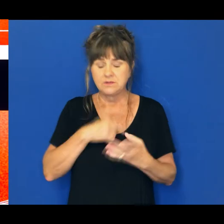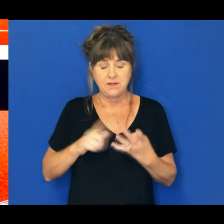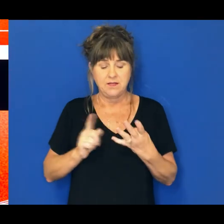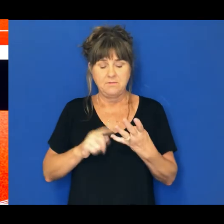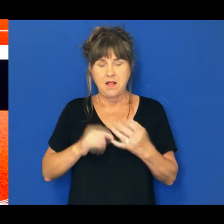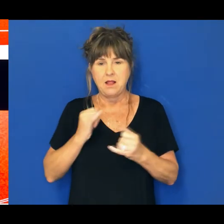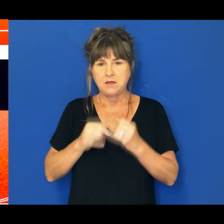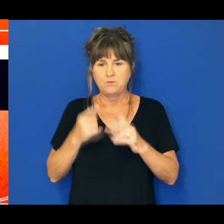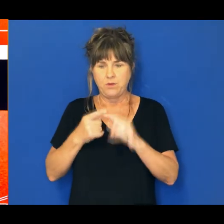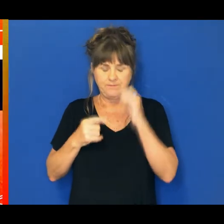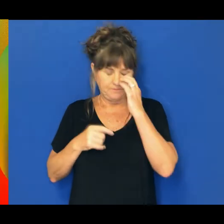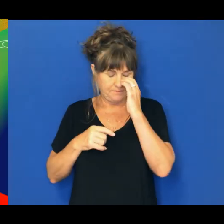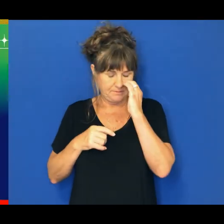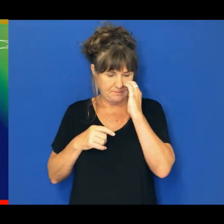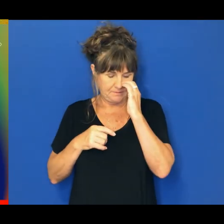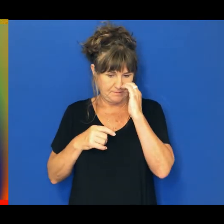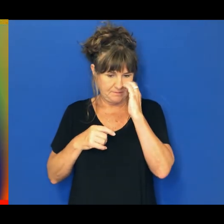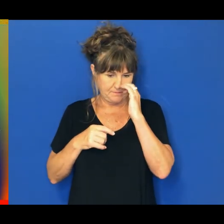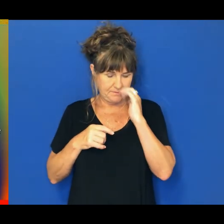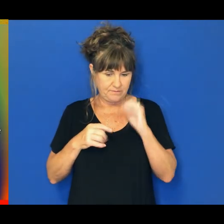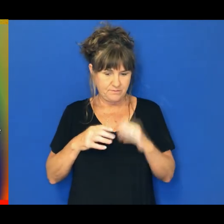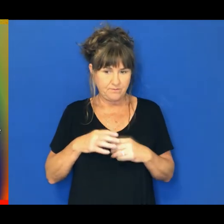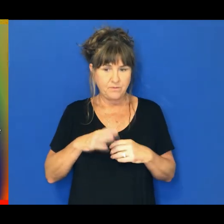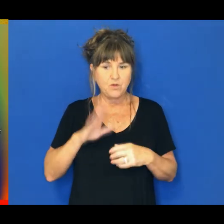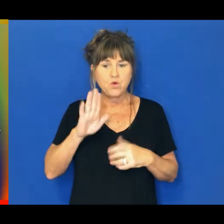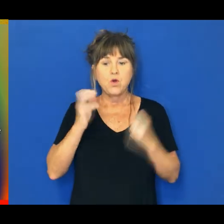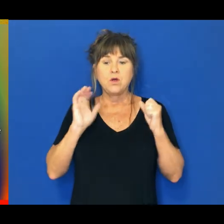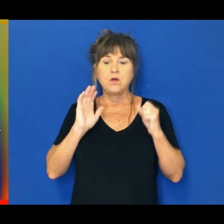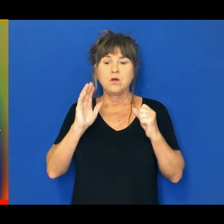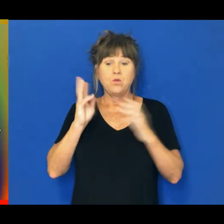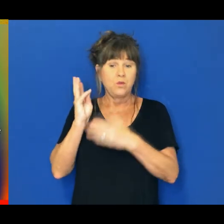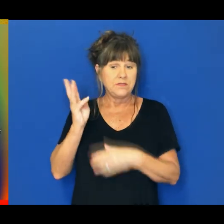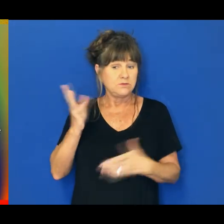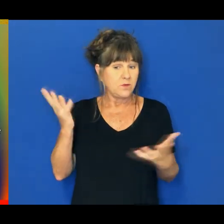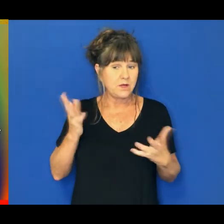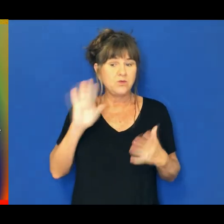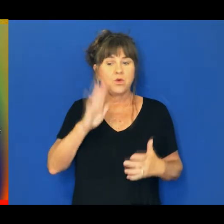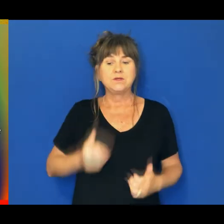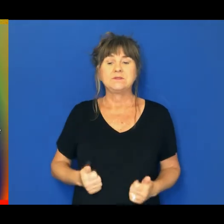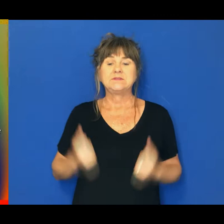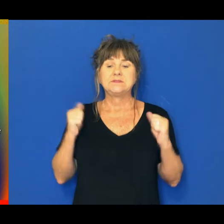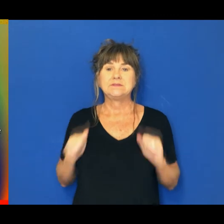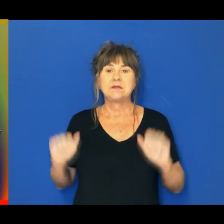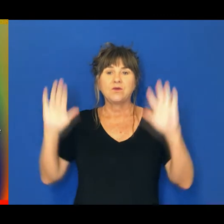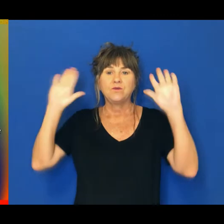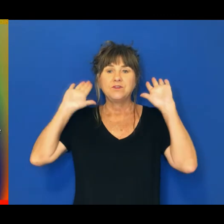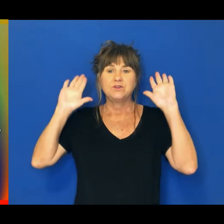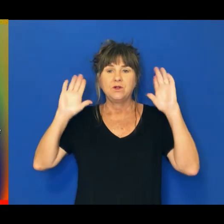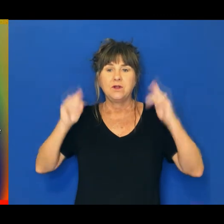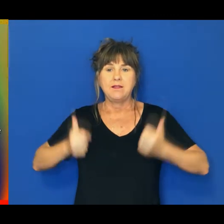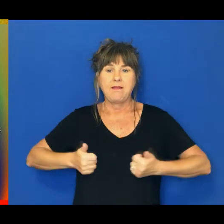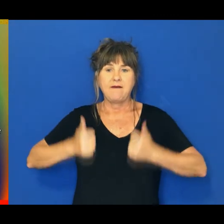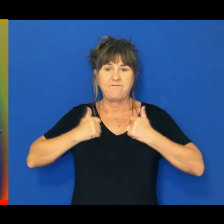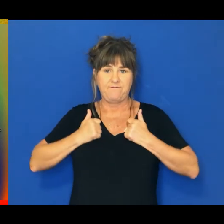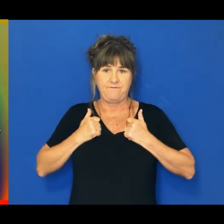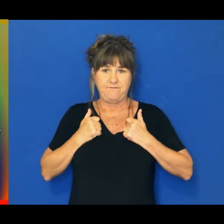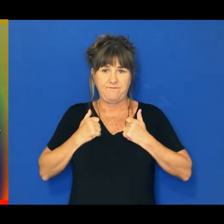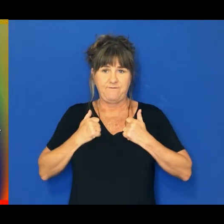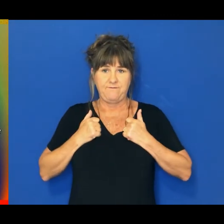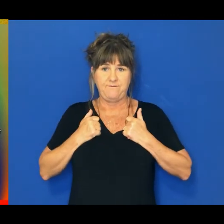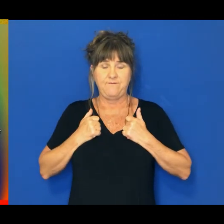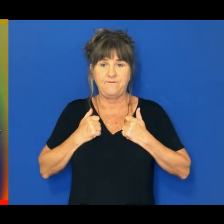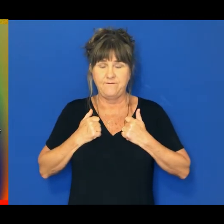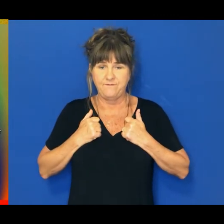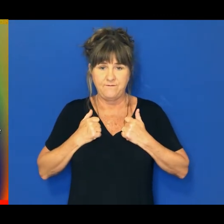point. Your witness is your sacrificial life. Your witness is your sacrificial life.